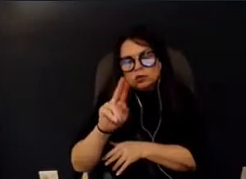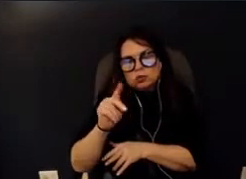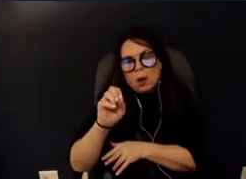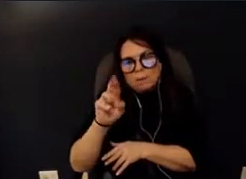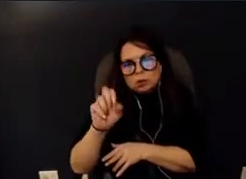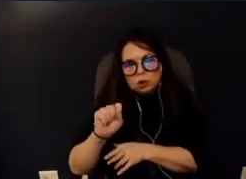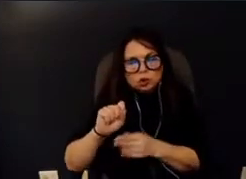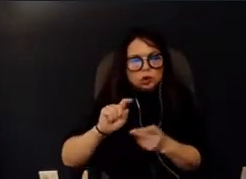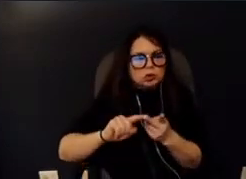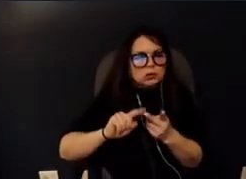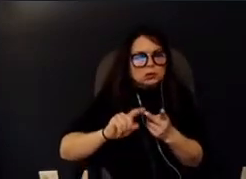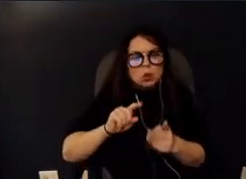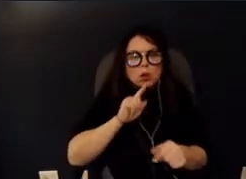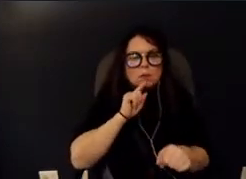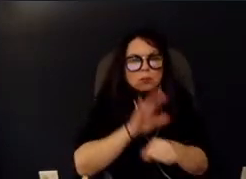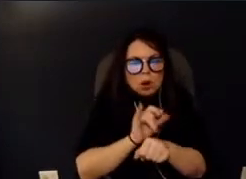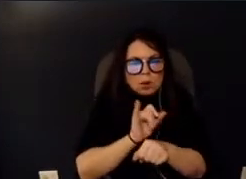program.